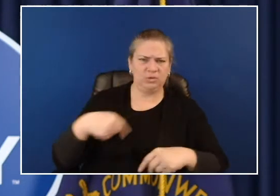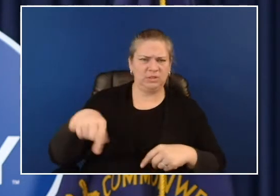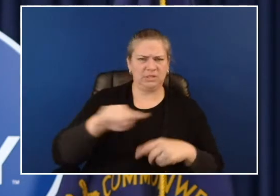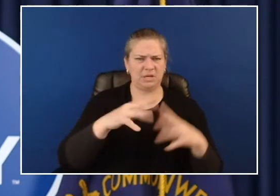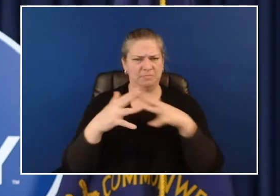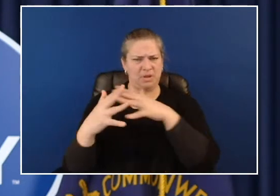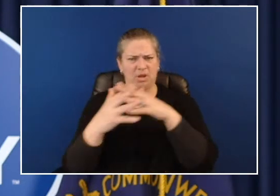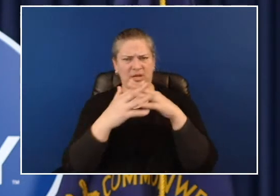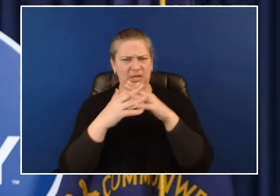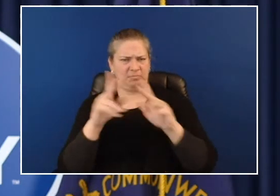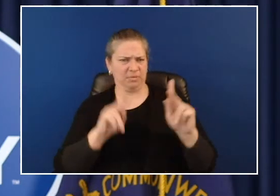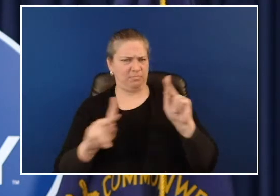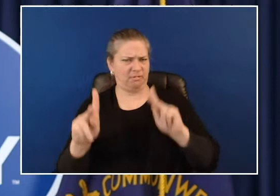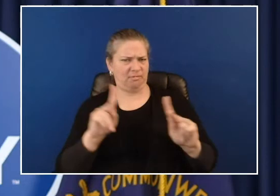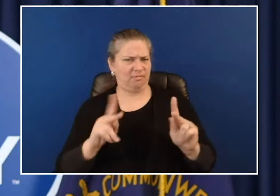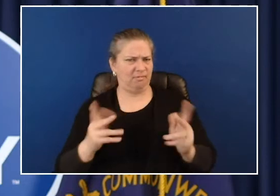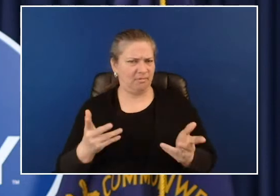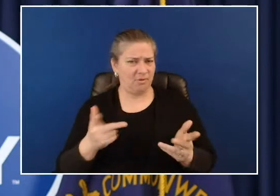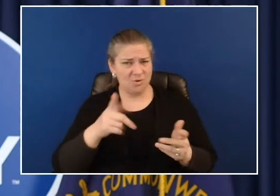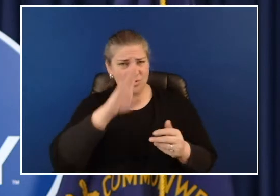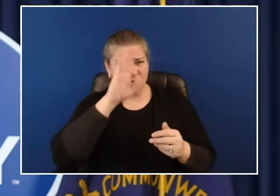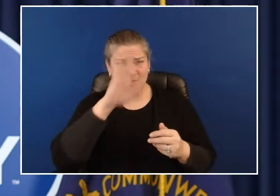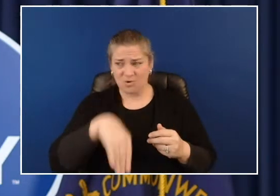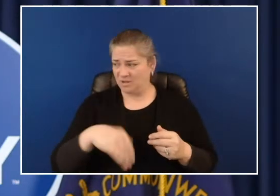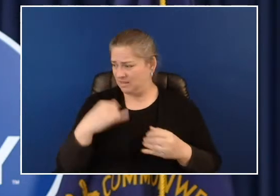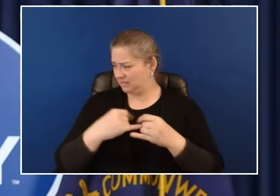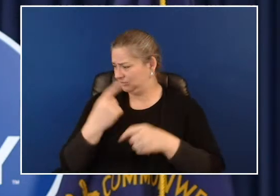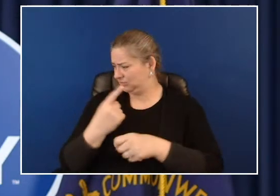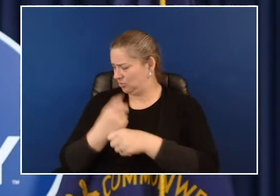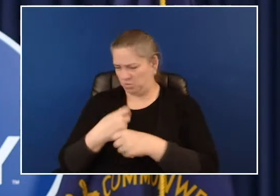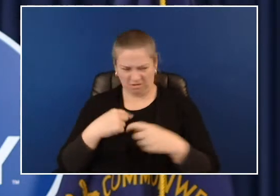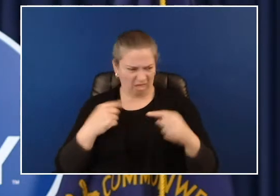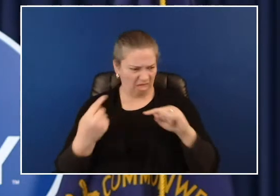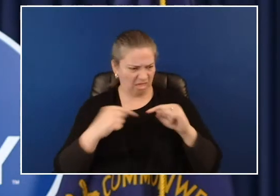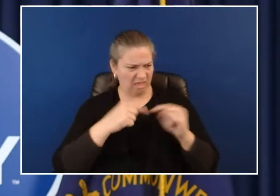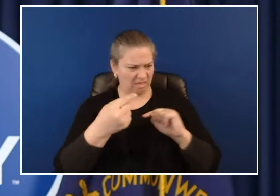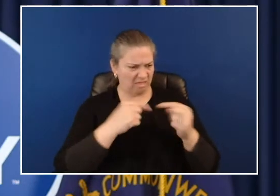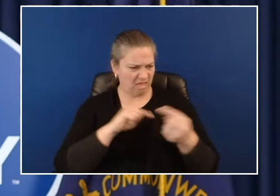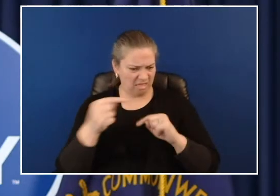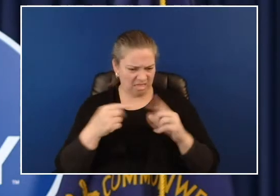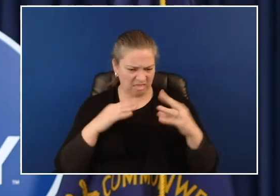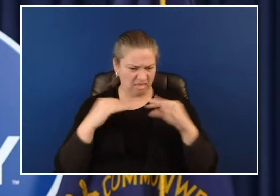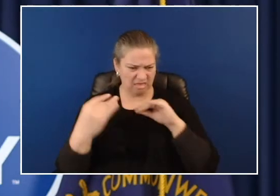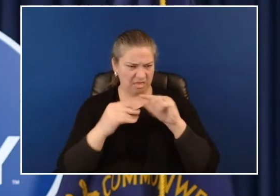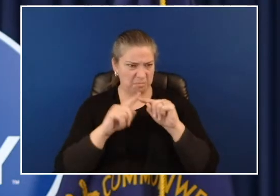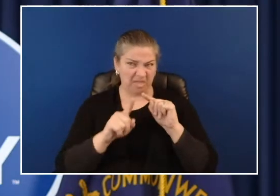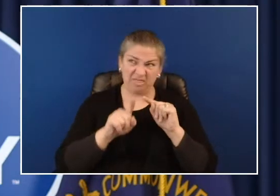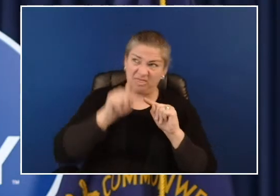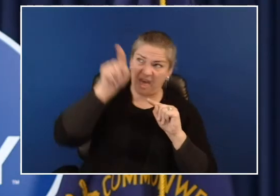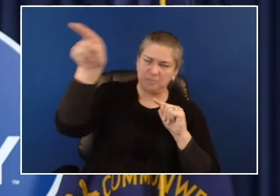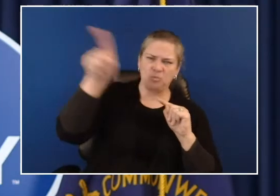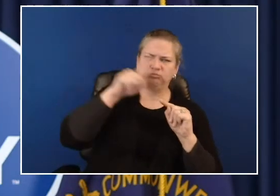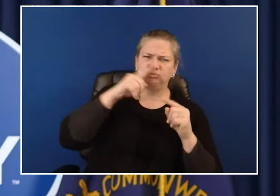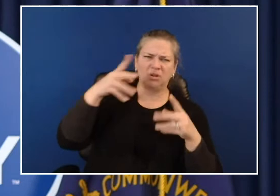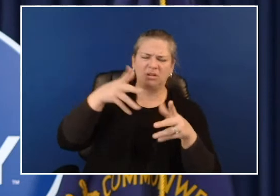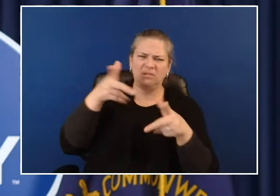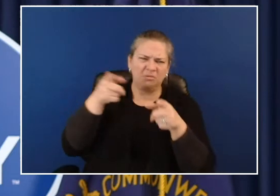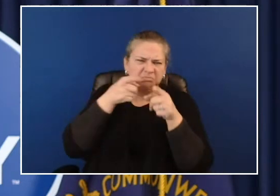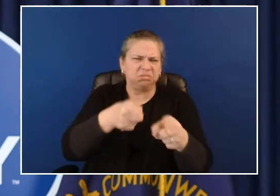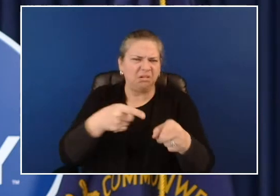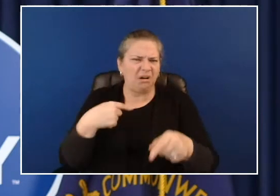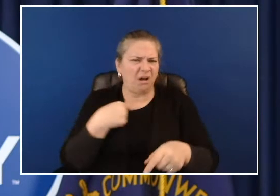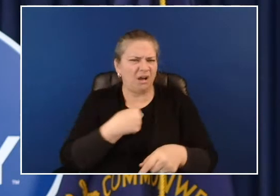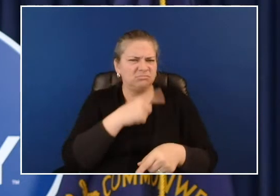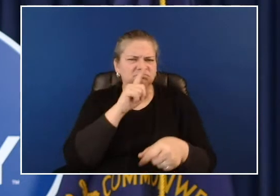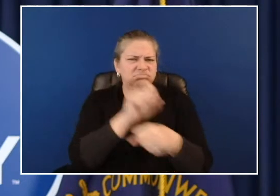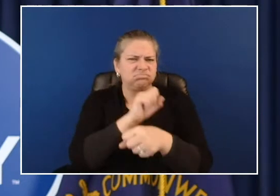fought a whole lot with each other in the last couple of years, there are real enemies out there that hate us, that try to turn us against each other,